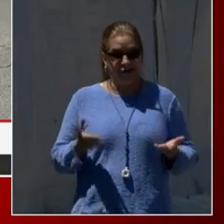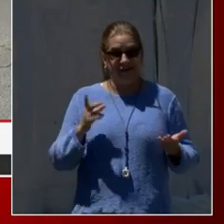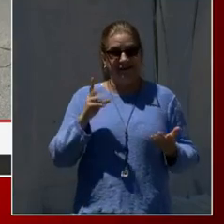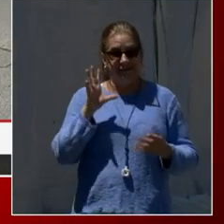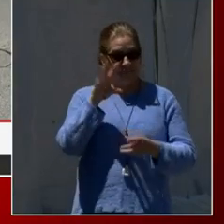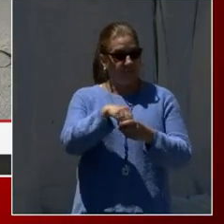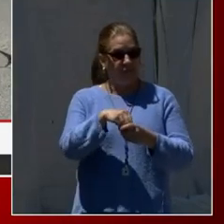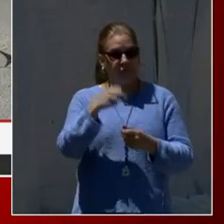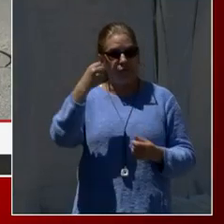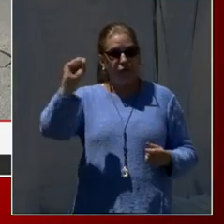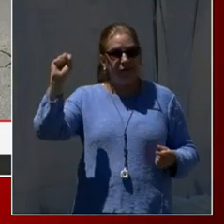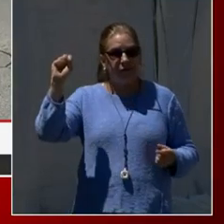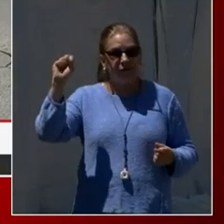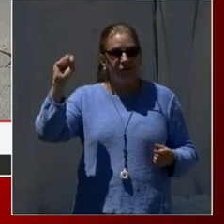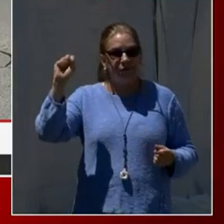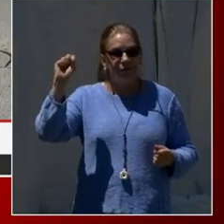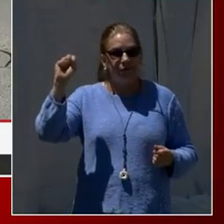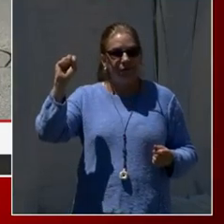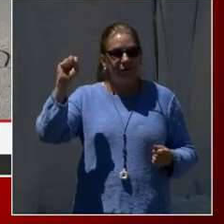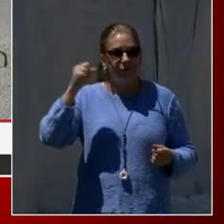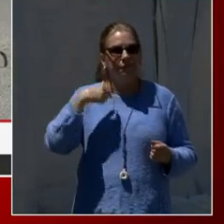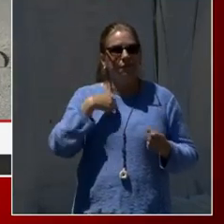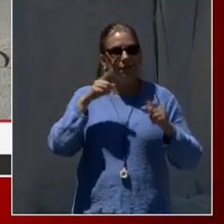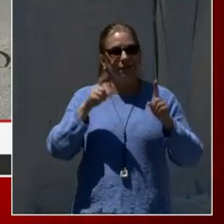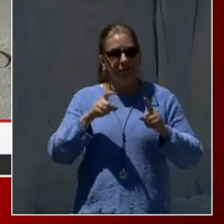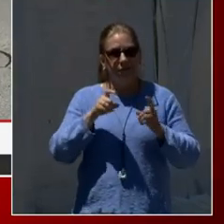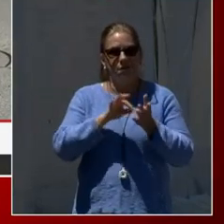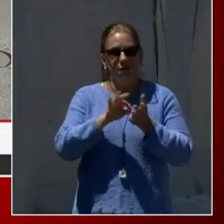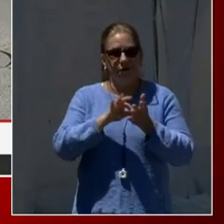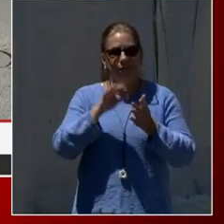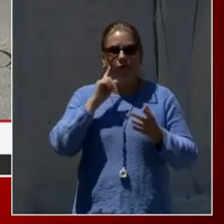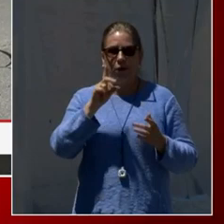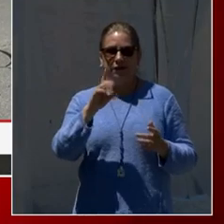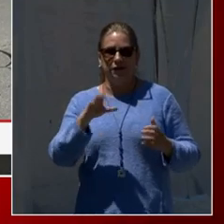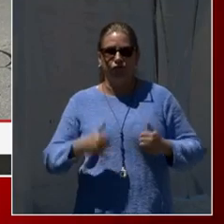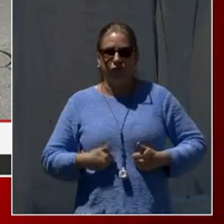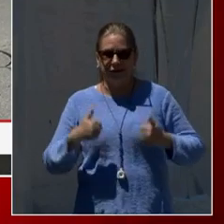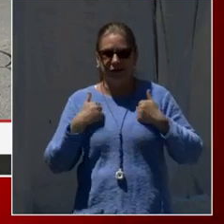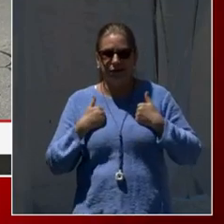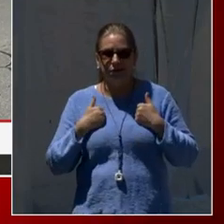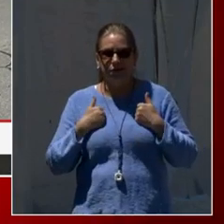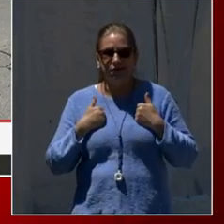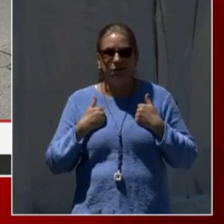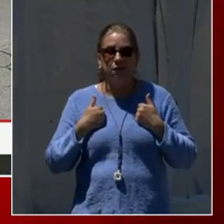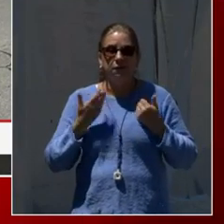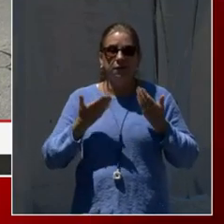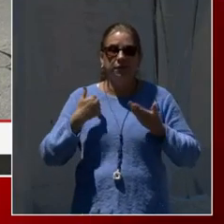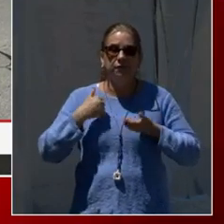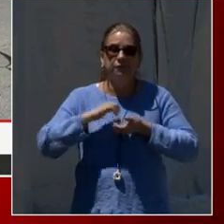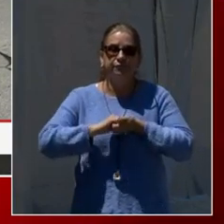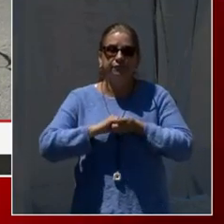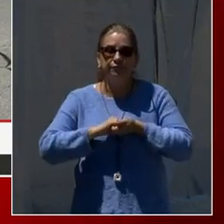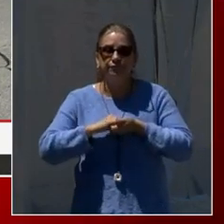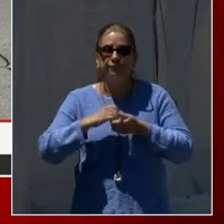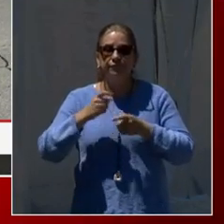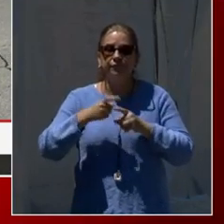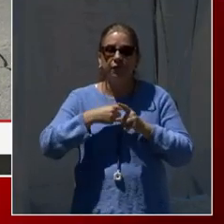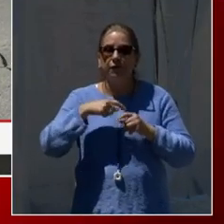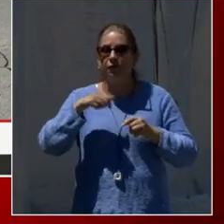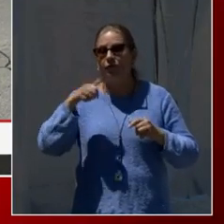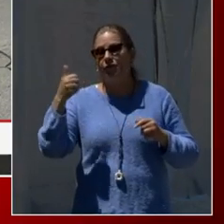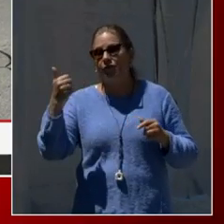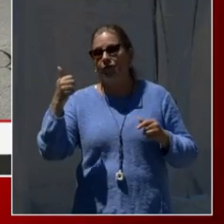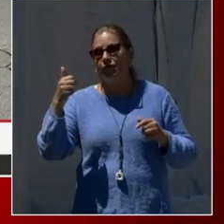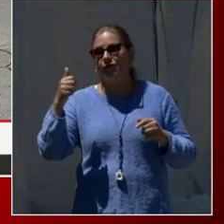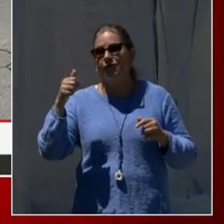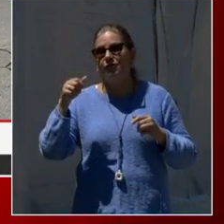residents. Now, we may be able to work with some of our colleagues from other jurisdictions who are identifying cases where people participated in some